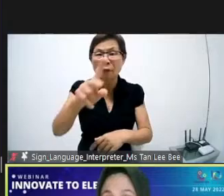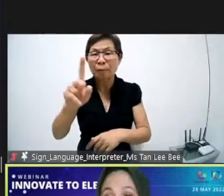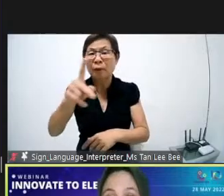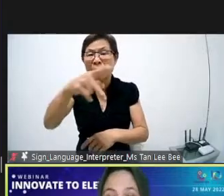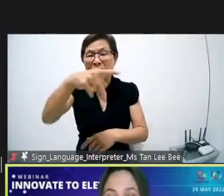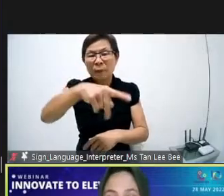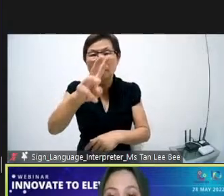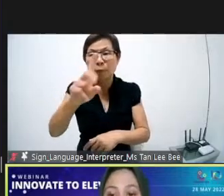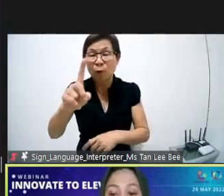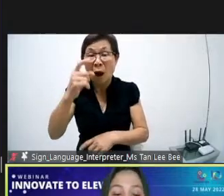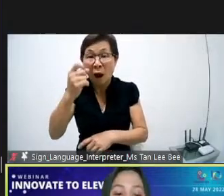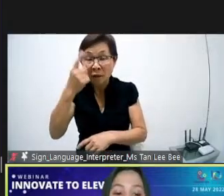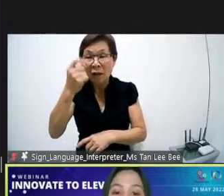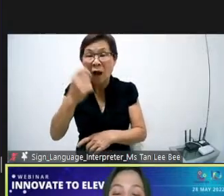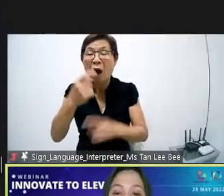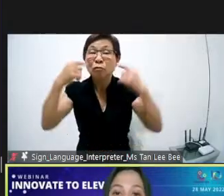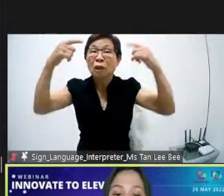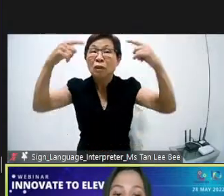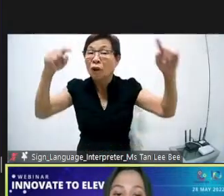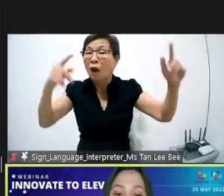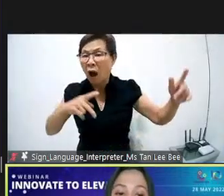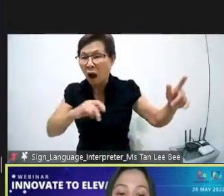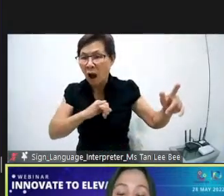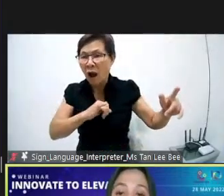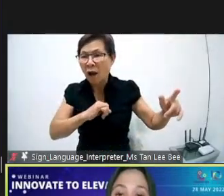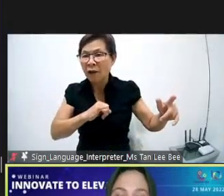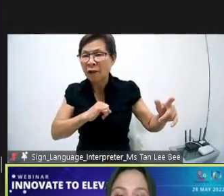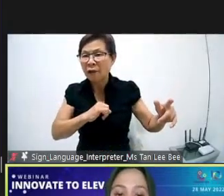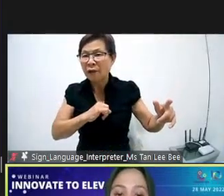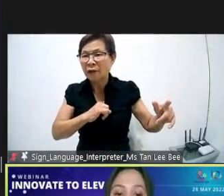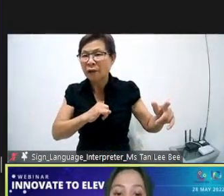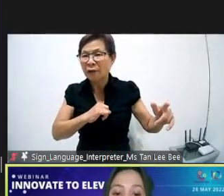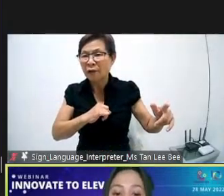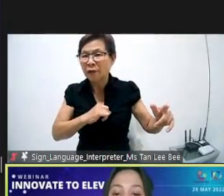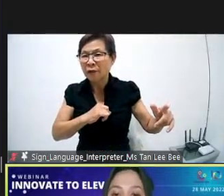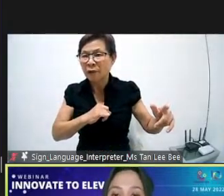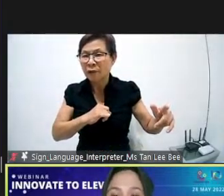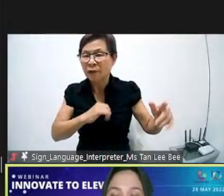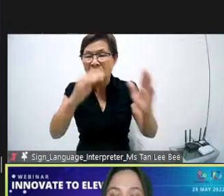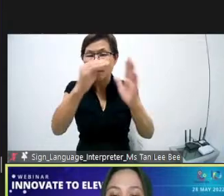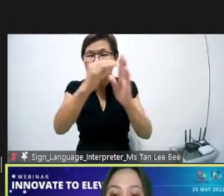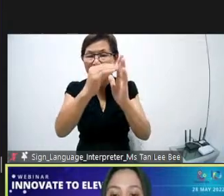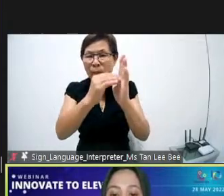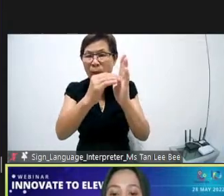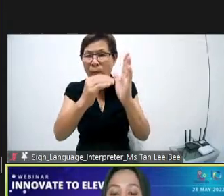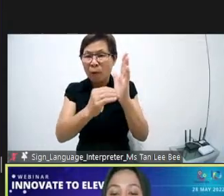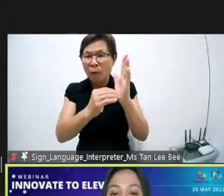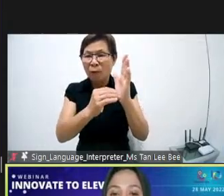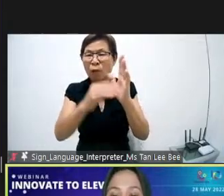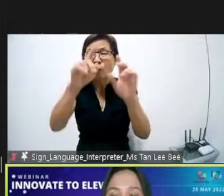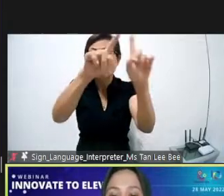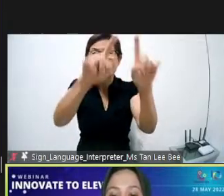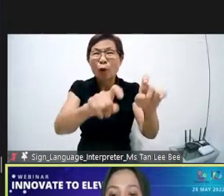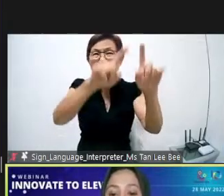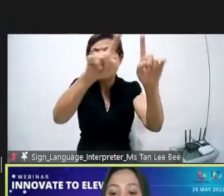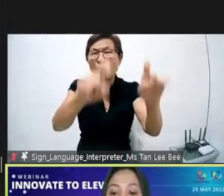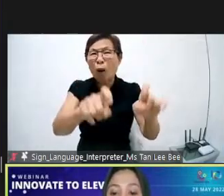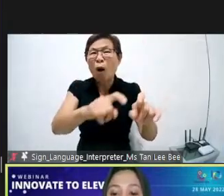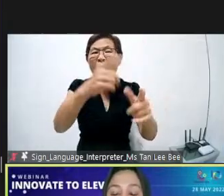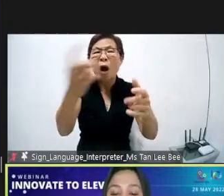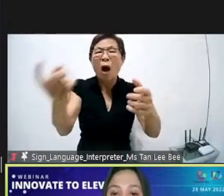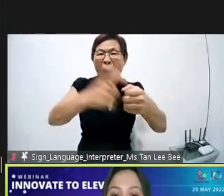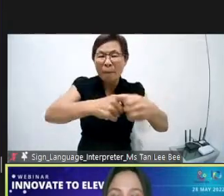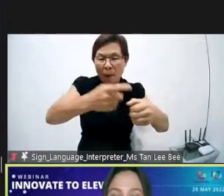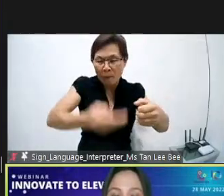using this media was. I give an evaluation menu that contain question about the material they